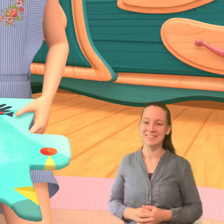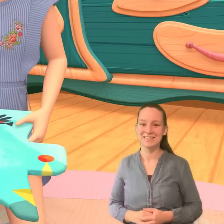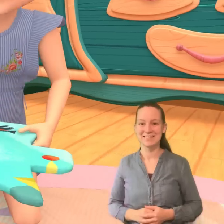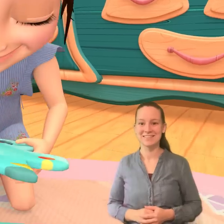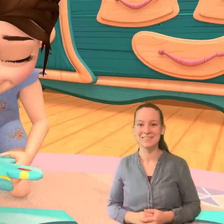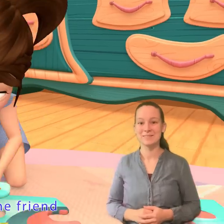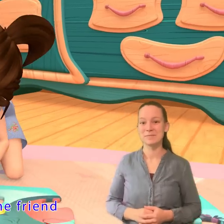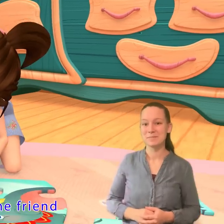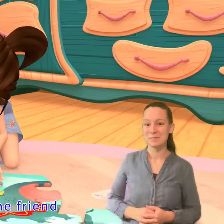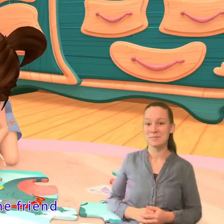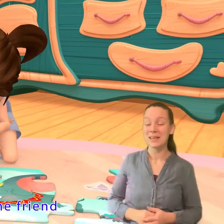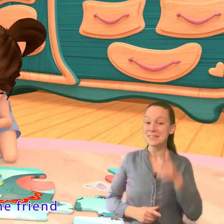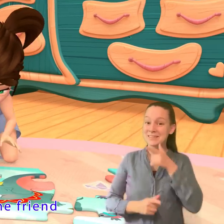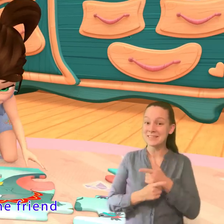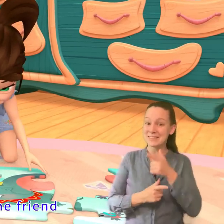foreign